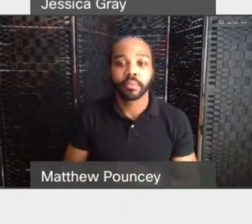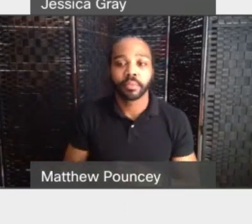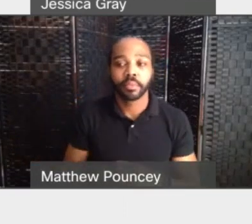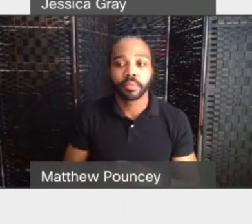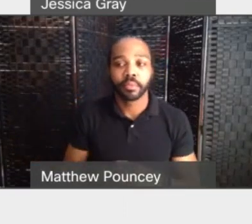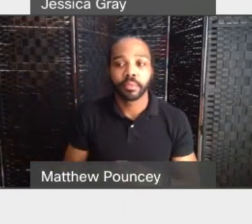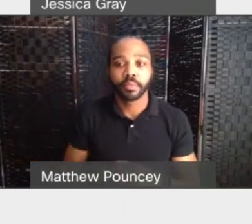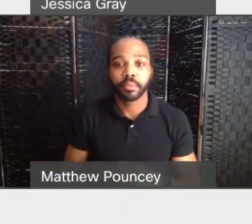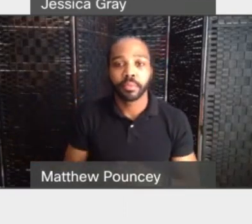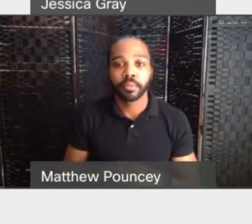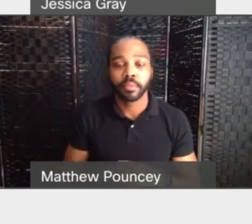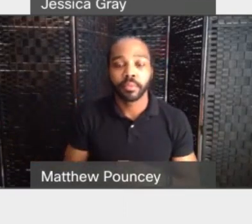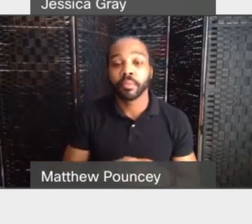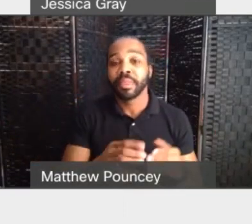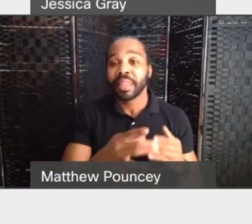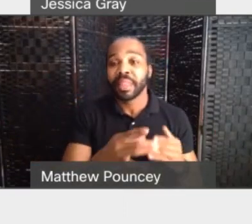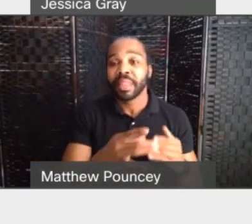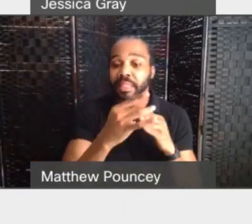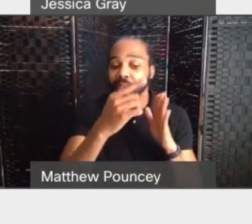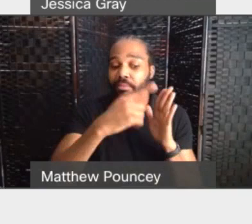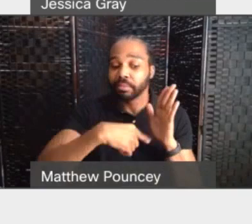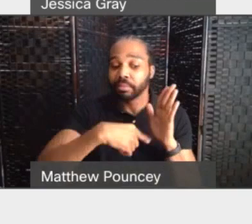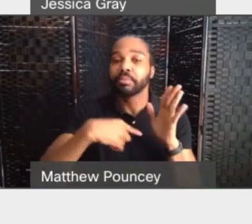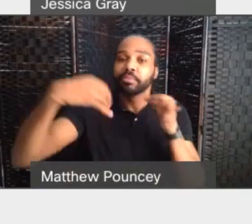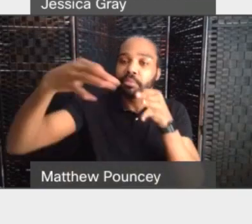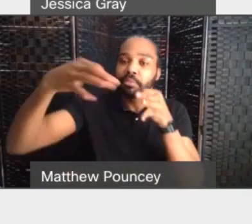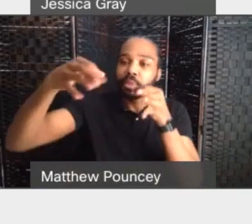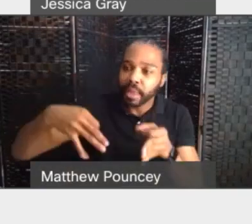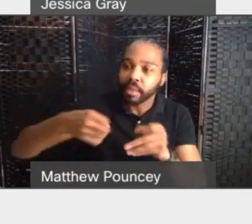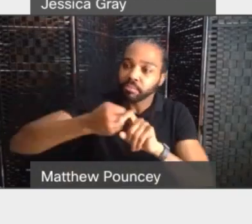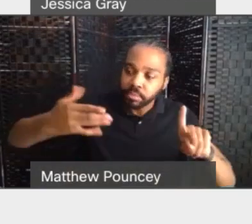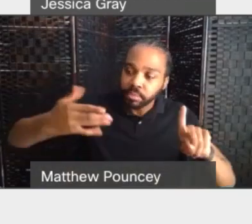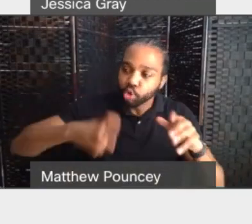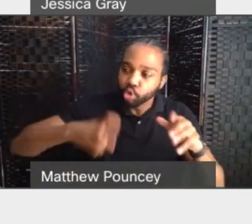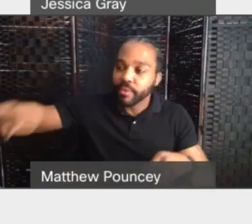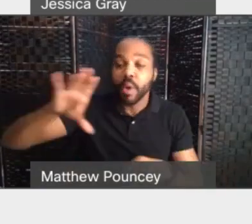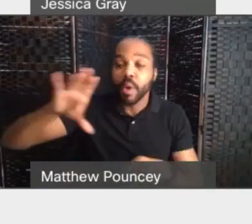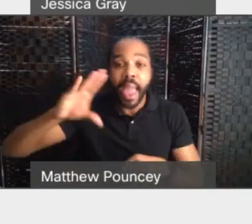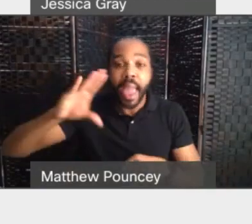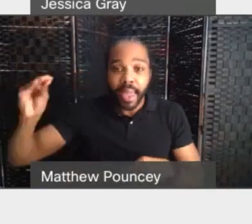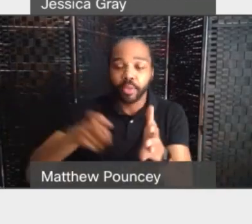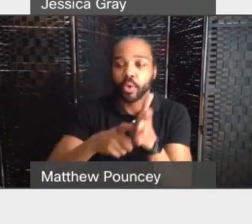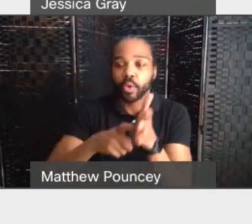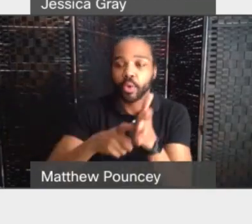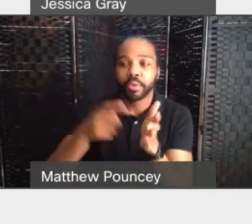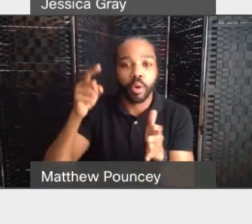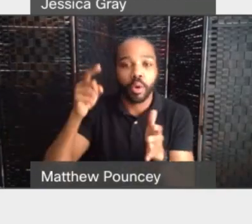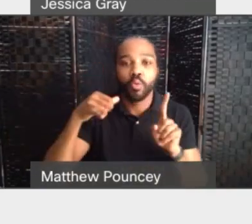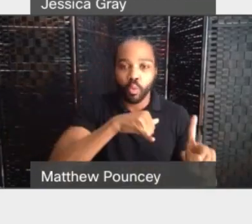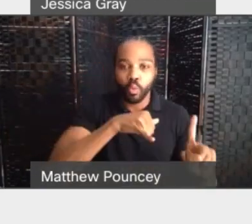really outlines essential travel and then the requirements for quarantine for those that are returning to